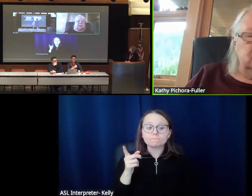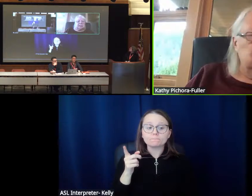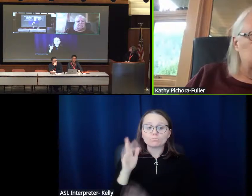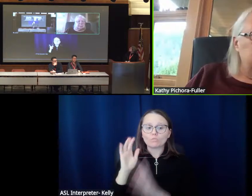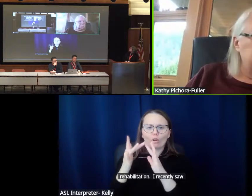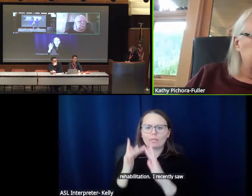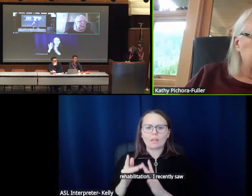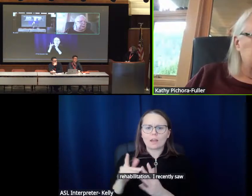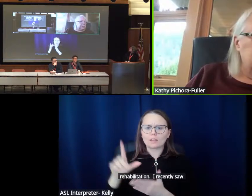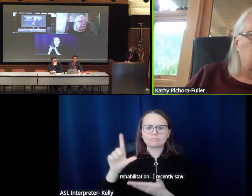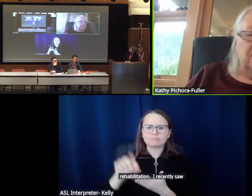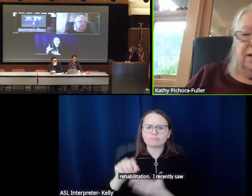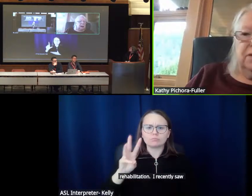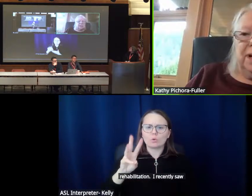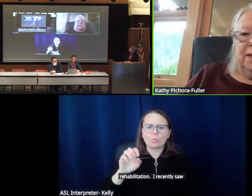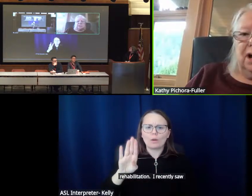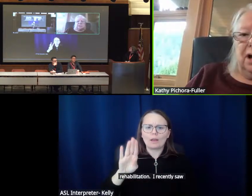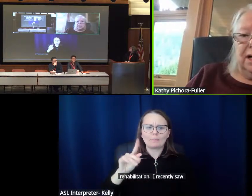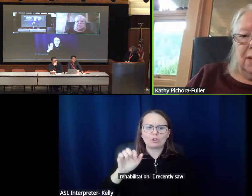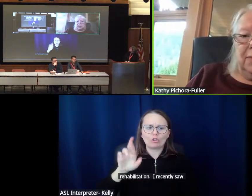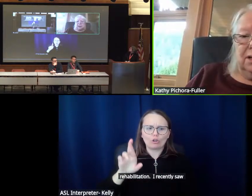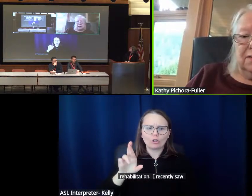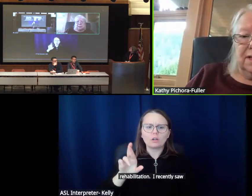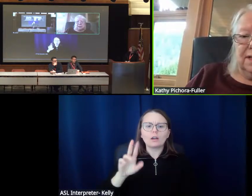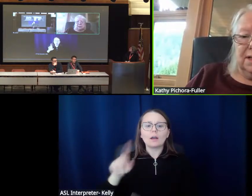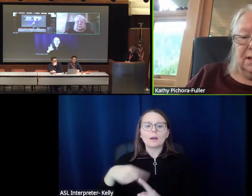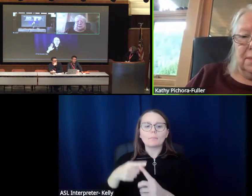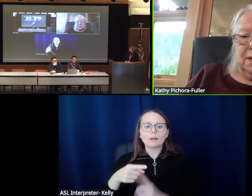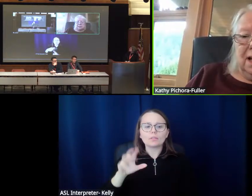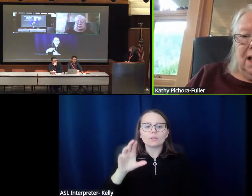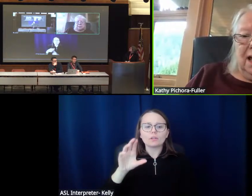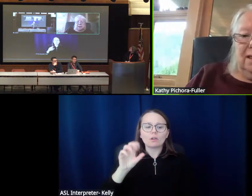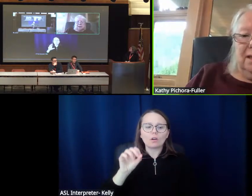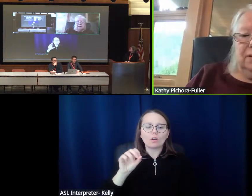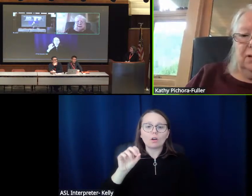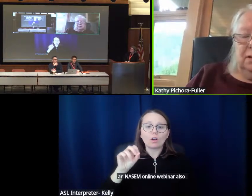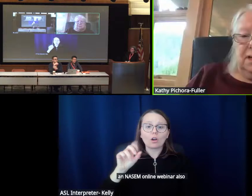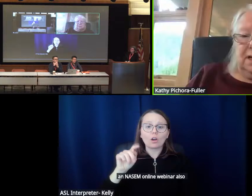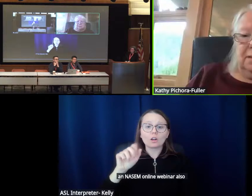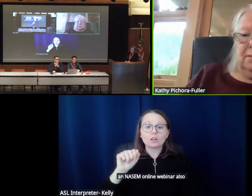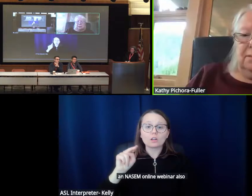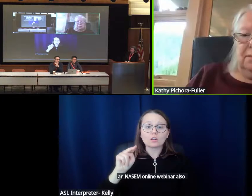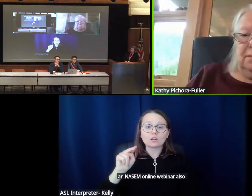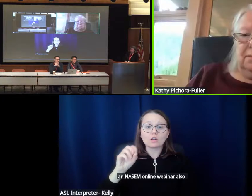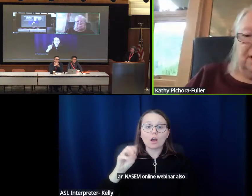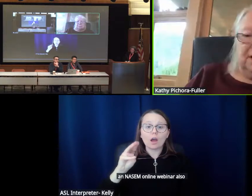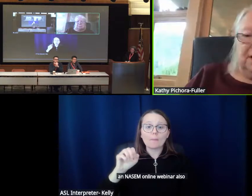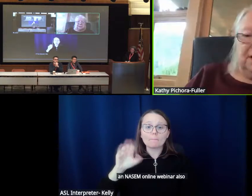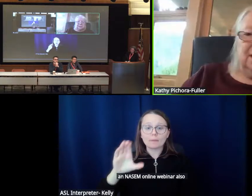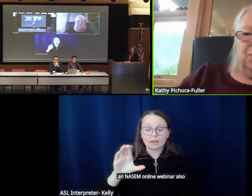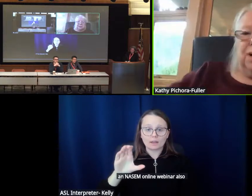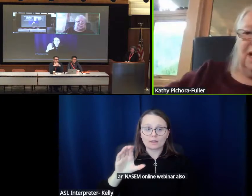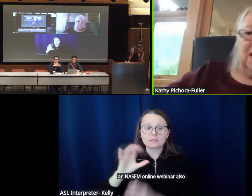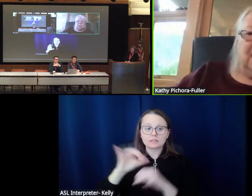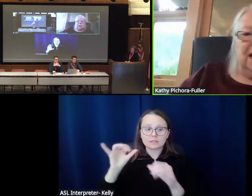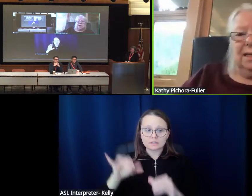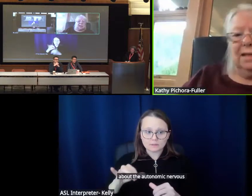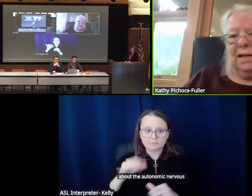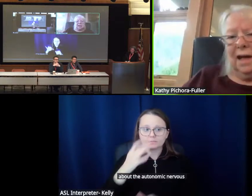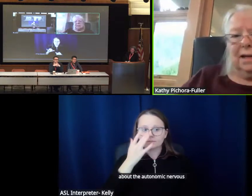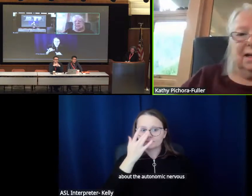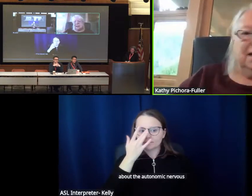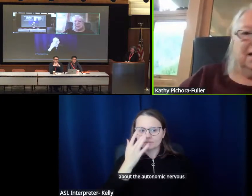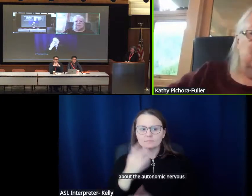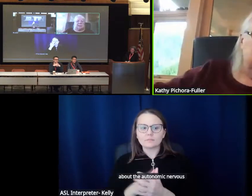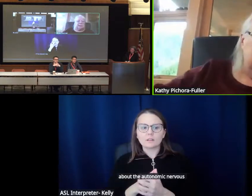online webinar also about the autonomic nervous system and the emergence of interest in the brain and the